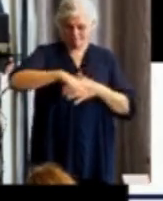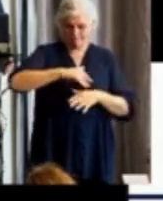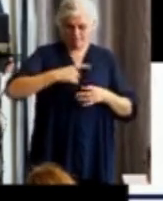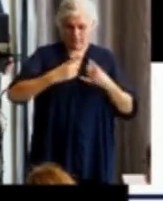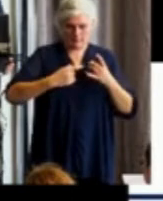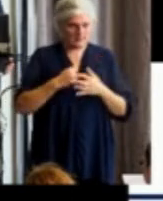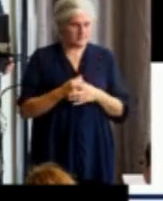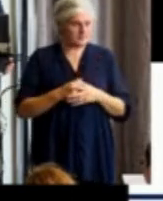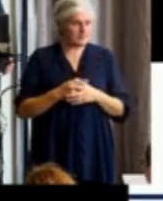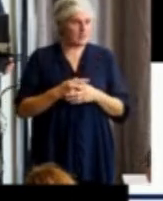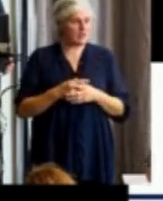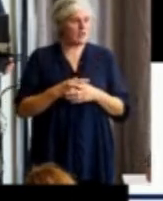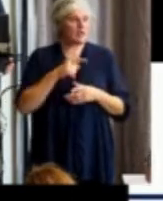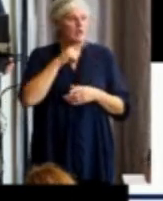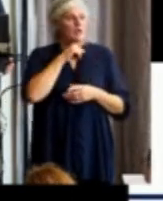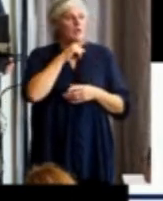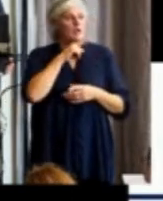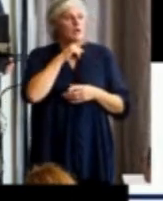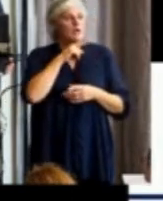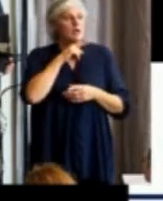So instead of